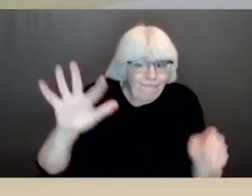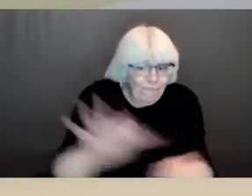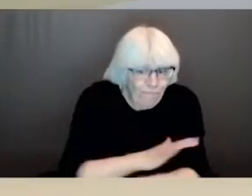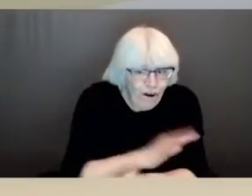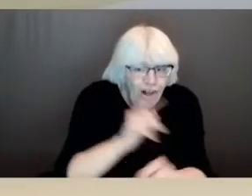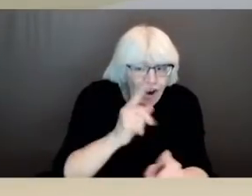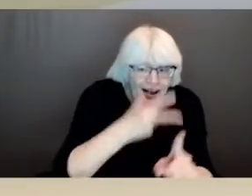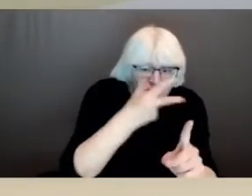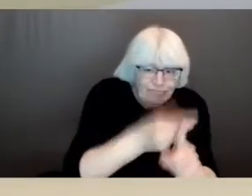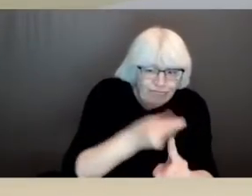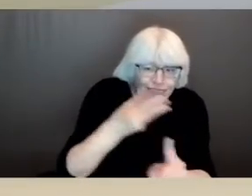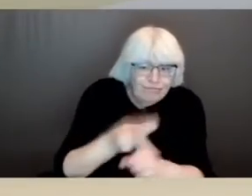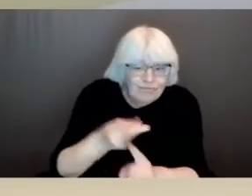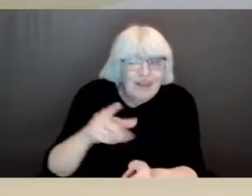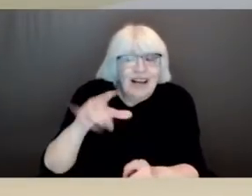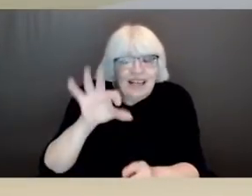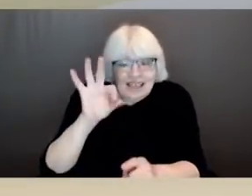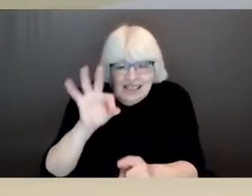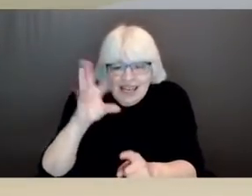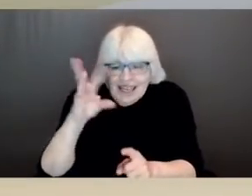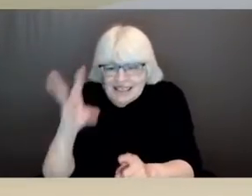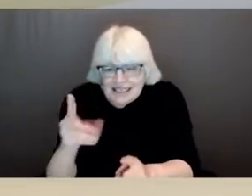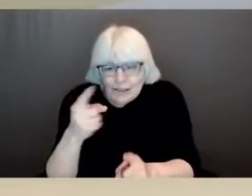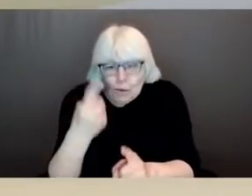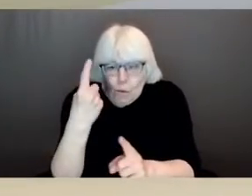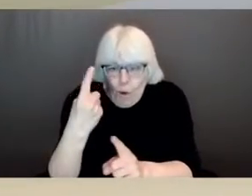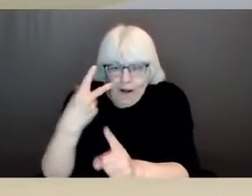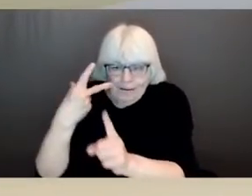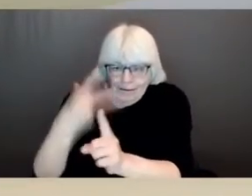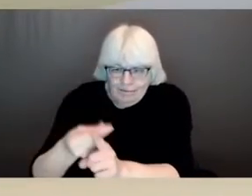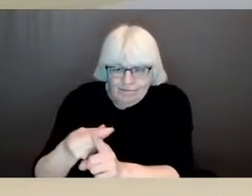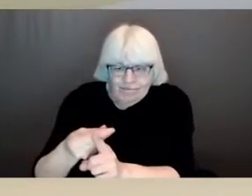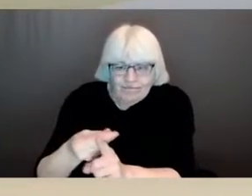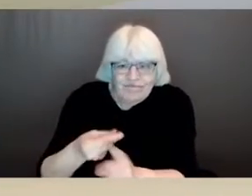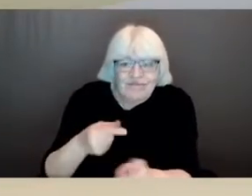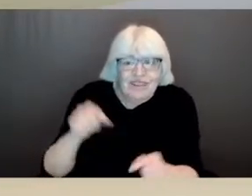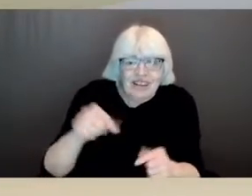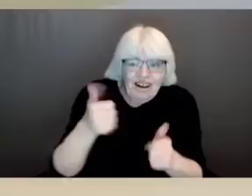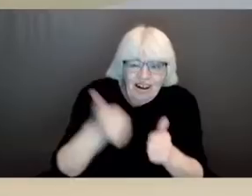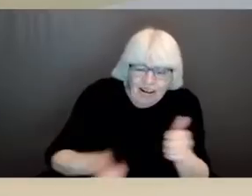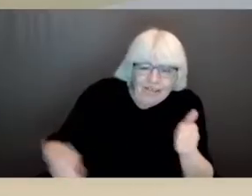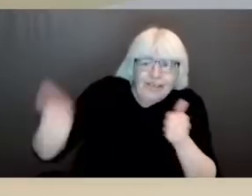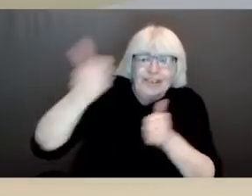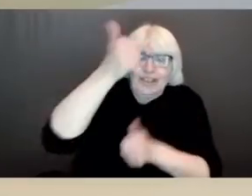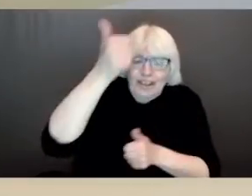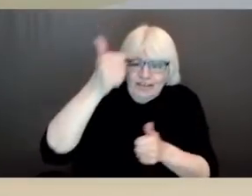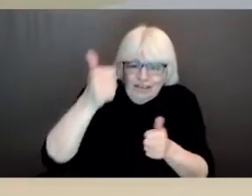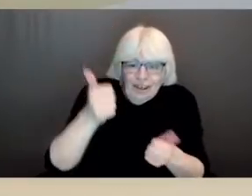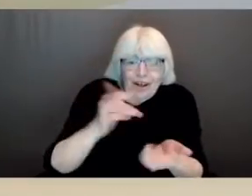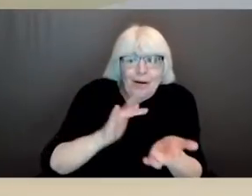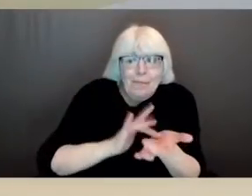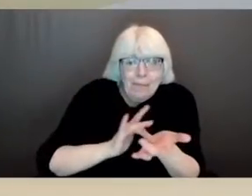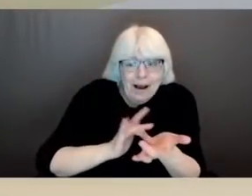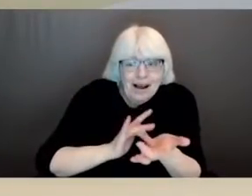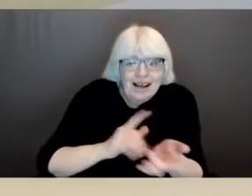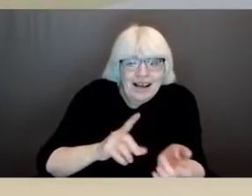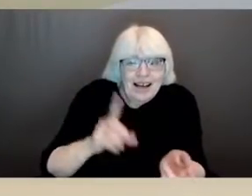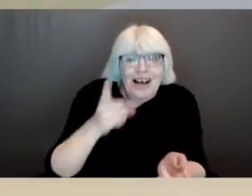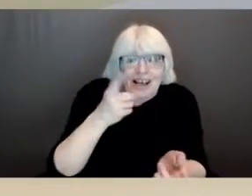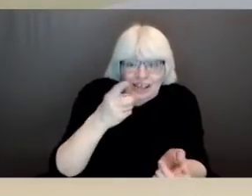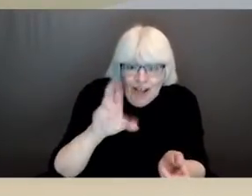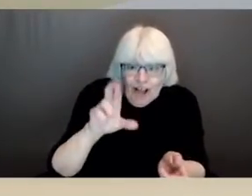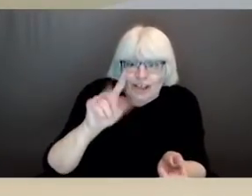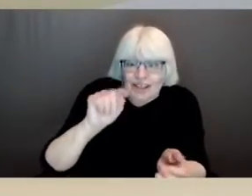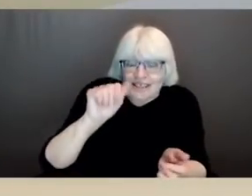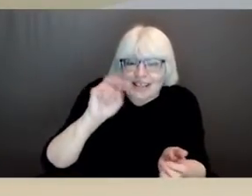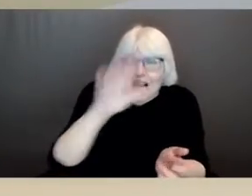Well, I think the Chief Public Health Officer of the country, Dr. Theresa Tam, has said it weeks ago.